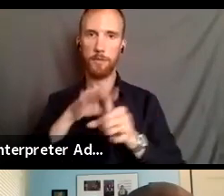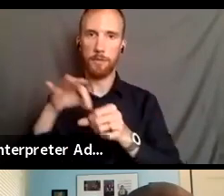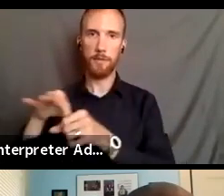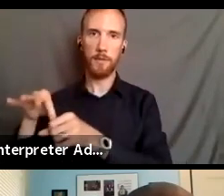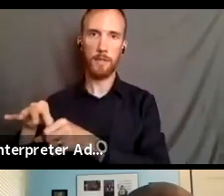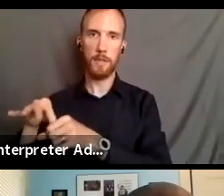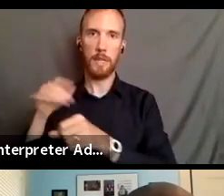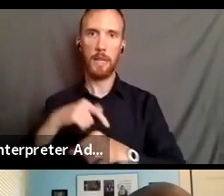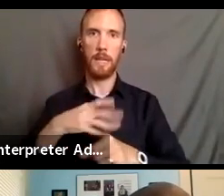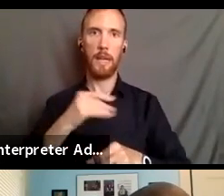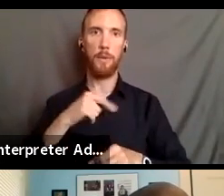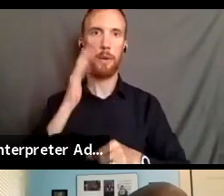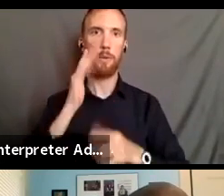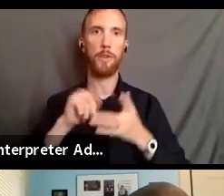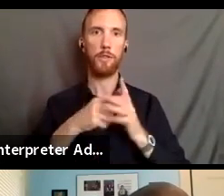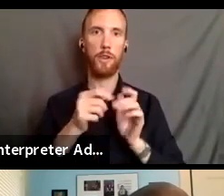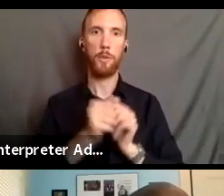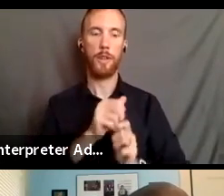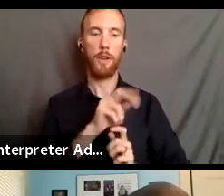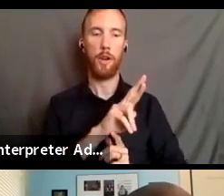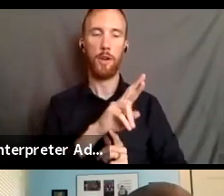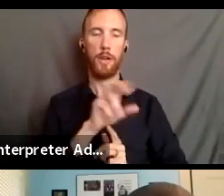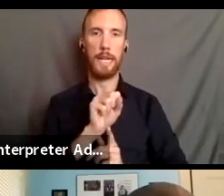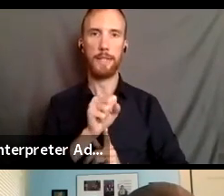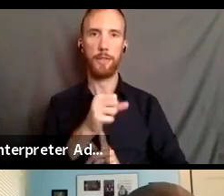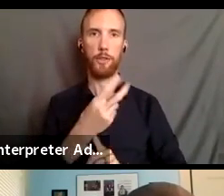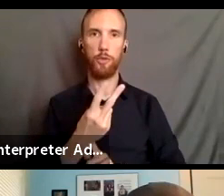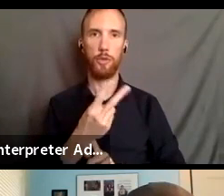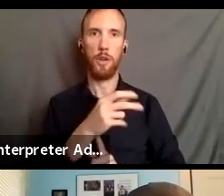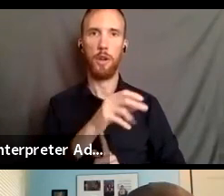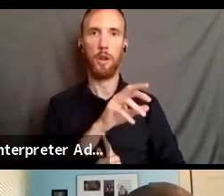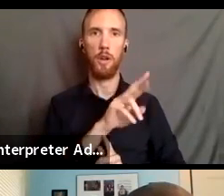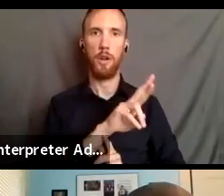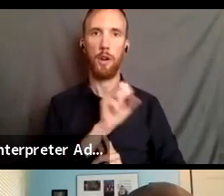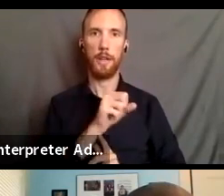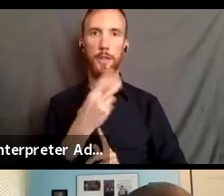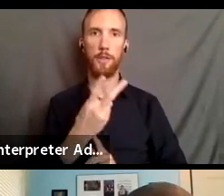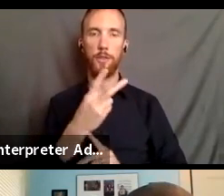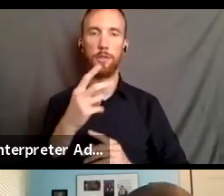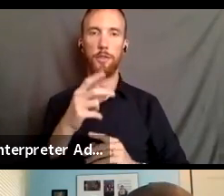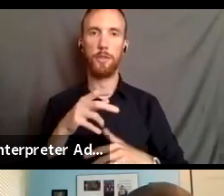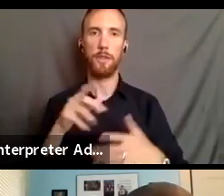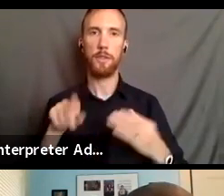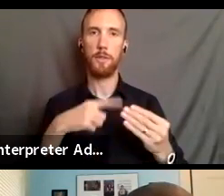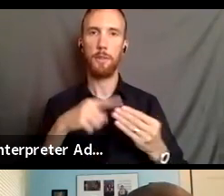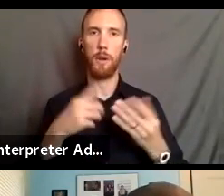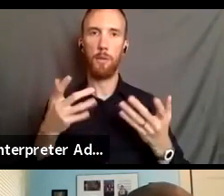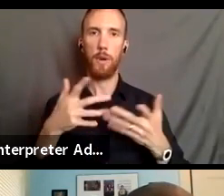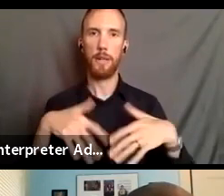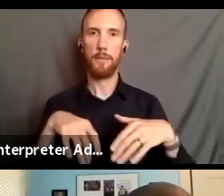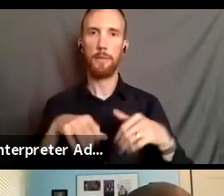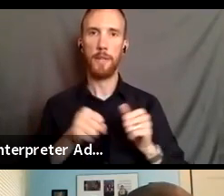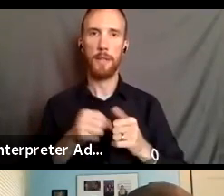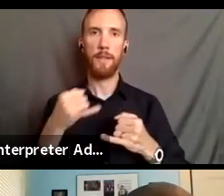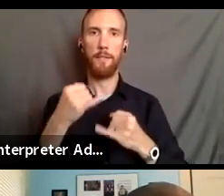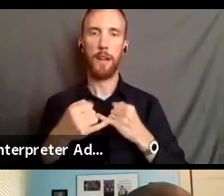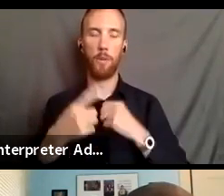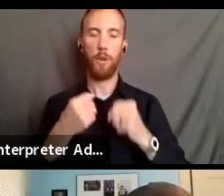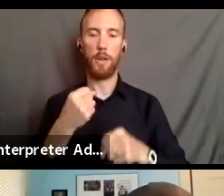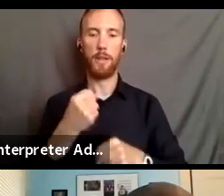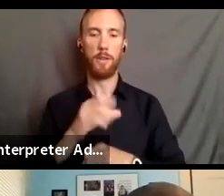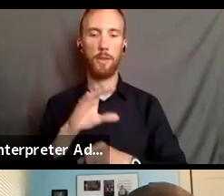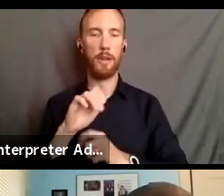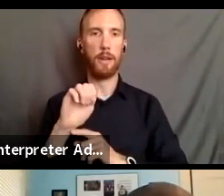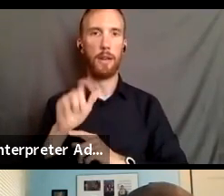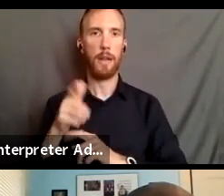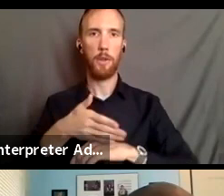a separate vote on rs2 ii is the resolution adapting a final one-year capital improvement plan